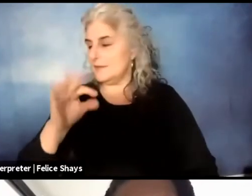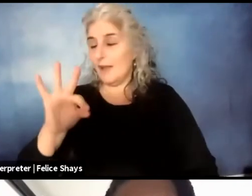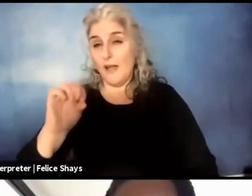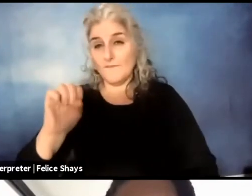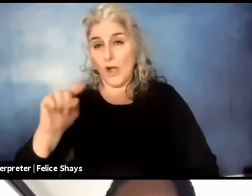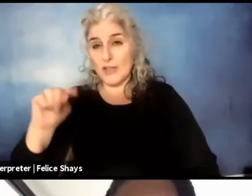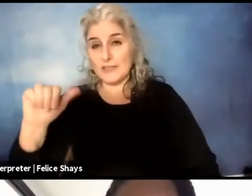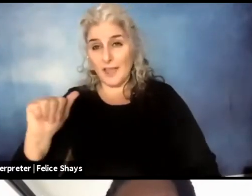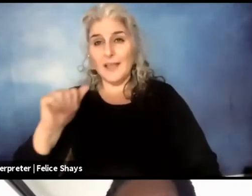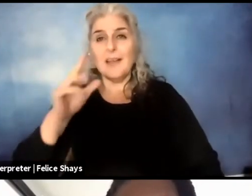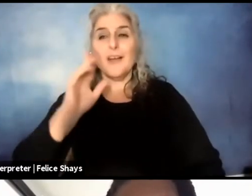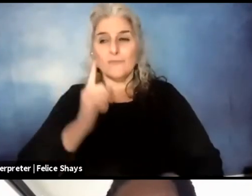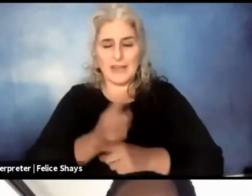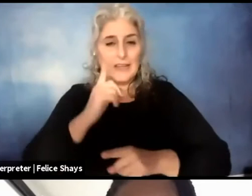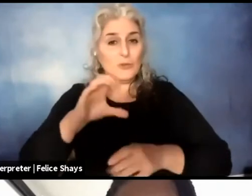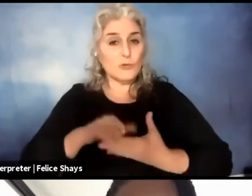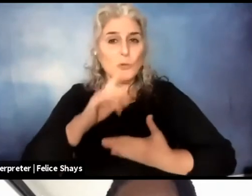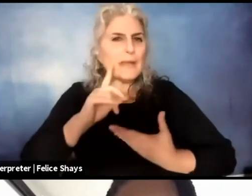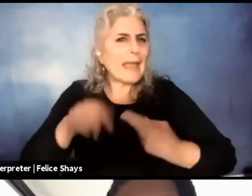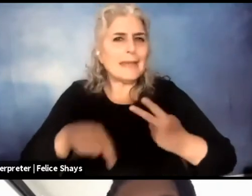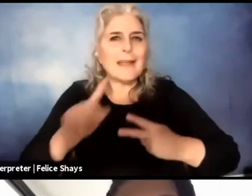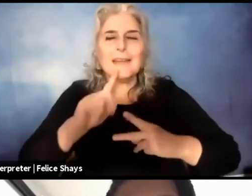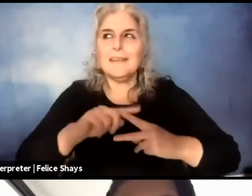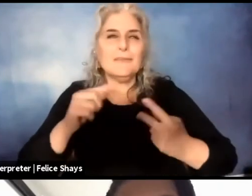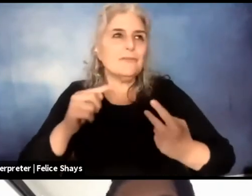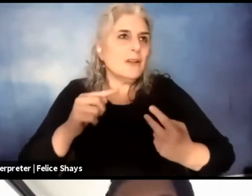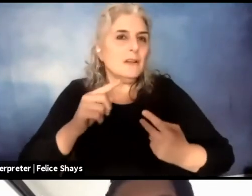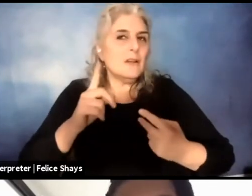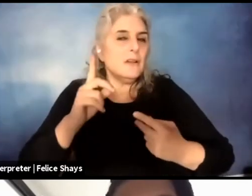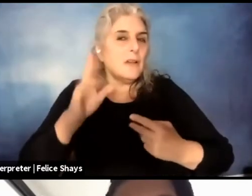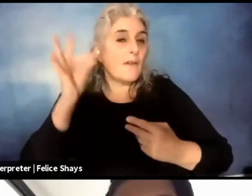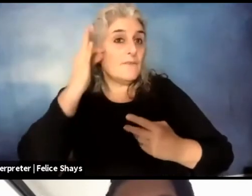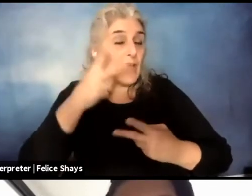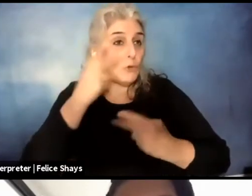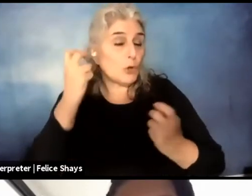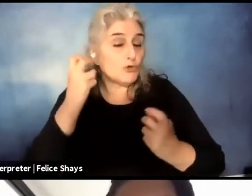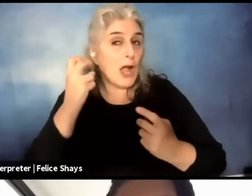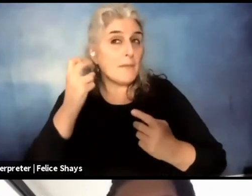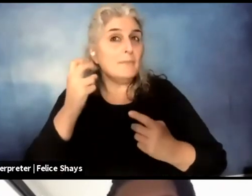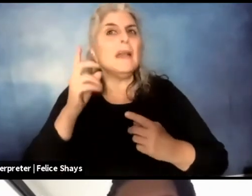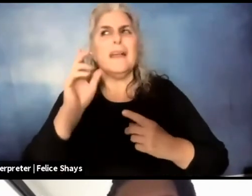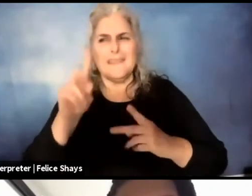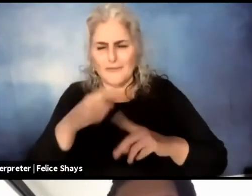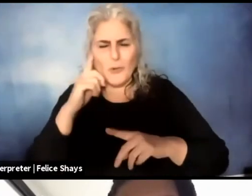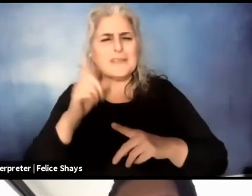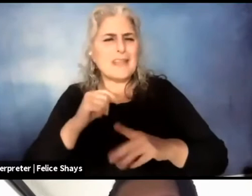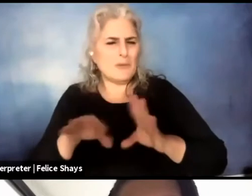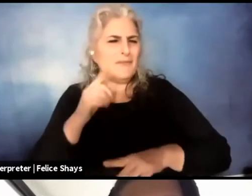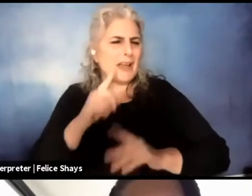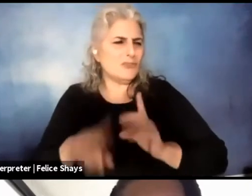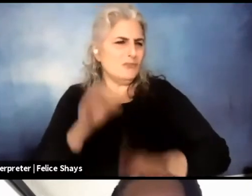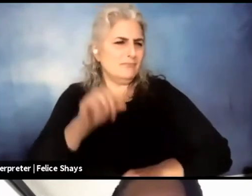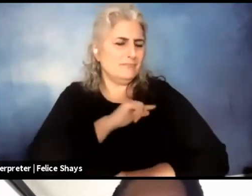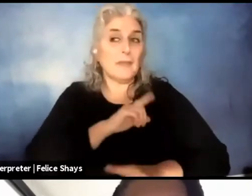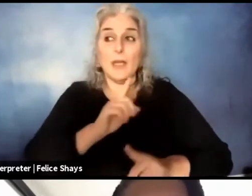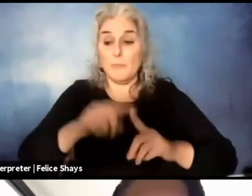that folks could be held accountable for the harms that they were causing. But the idea that Section 230 created this intermediary liability